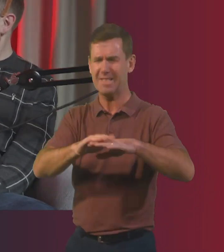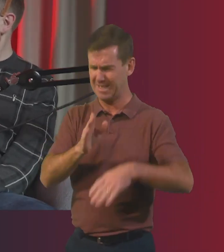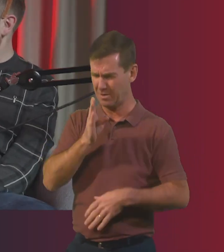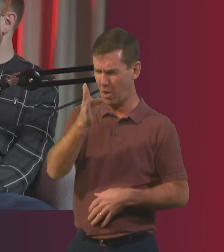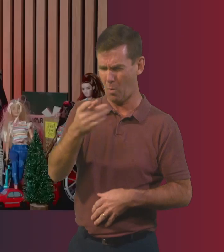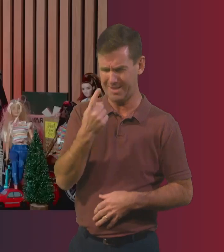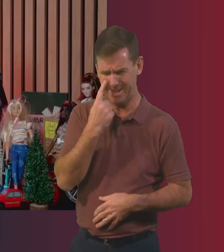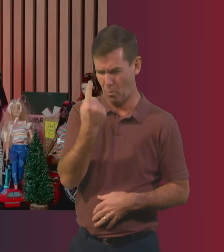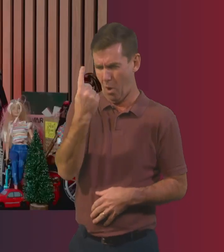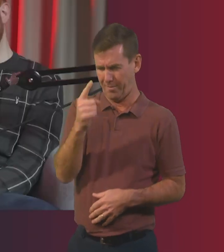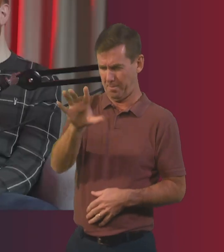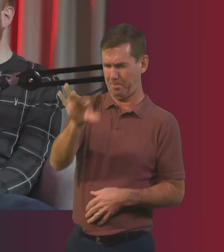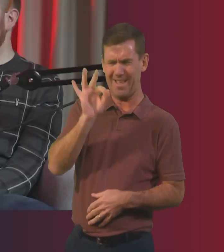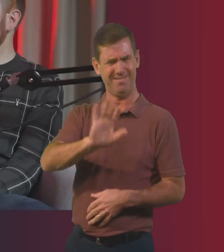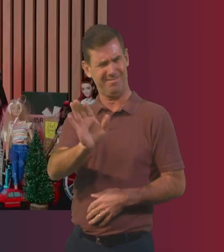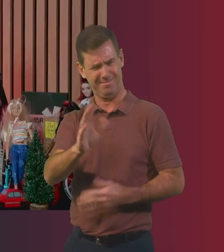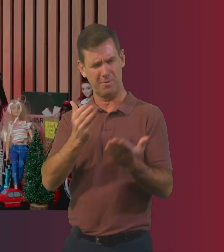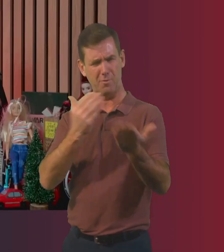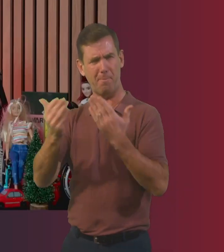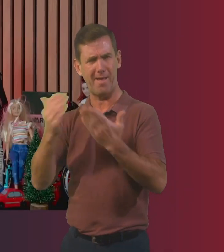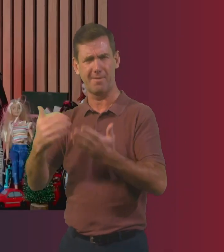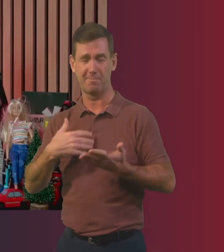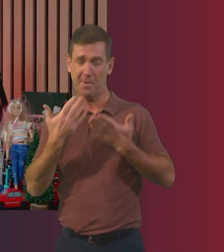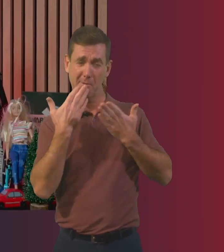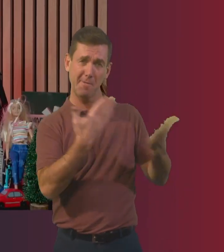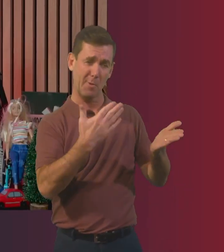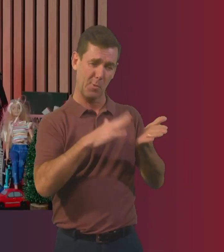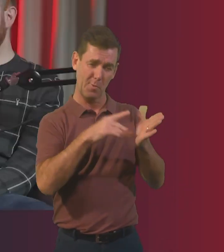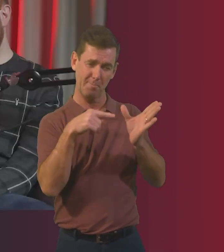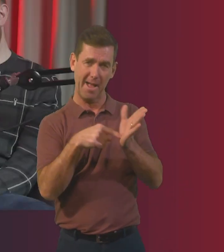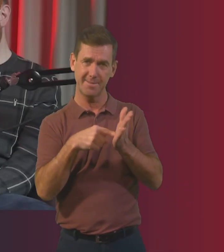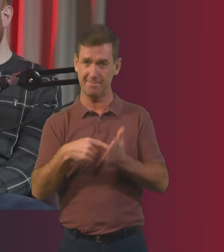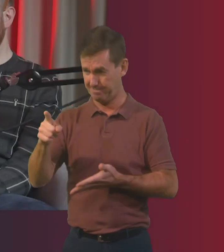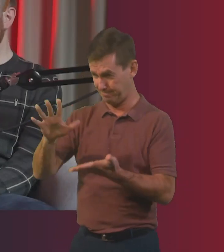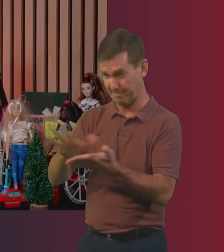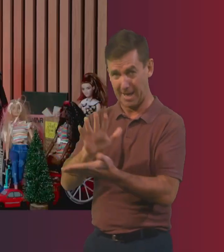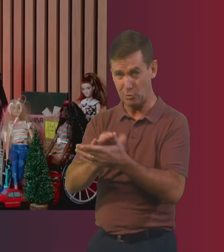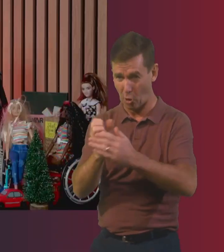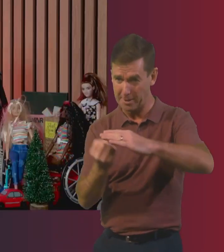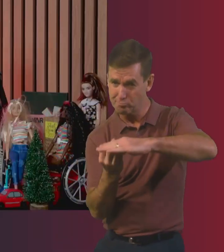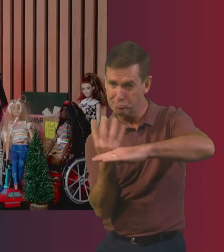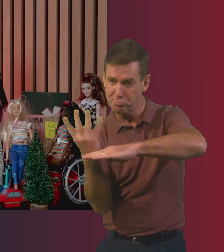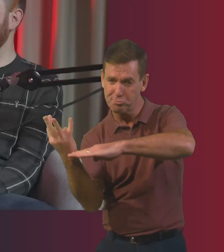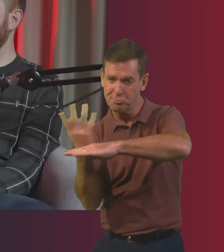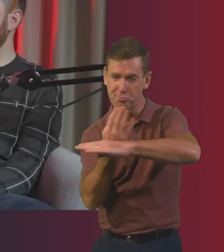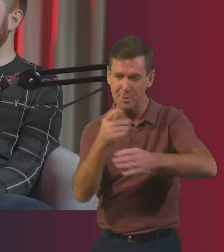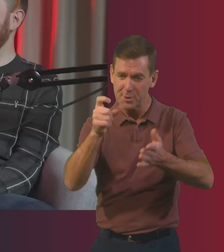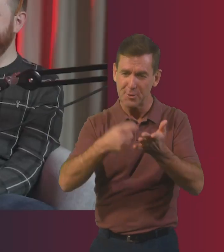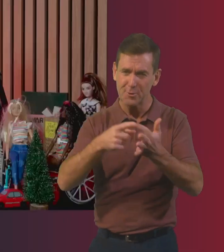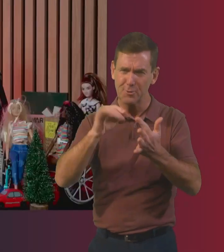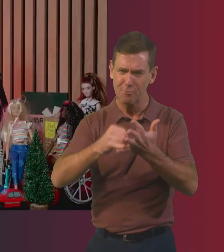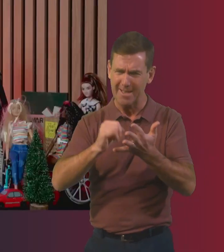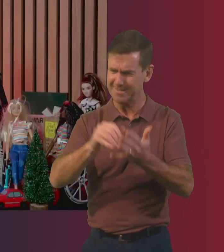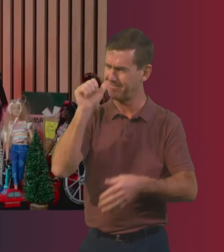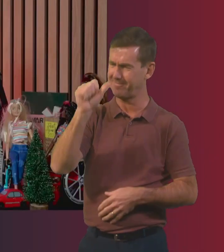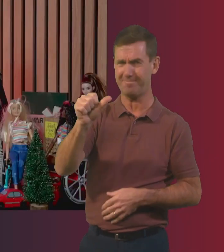nothing to compare it to. Thank you, Matt. That's all right. Thank you, Matt. And enjoy your cress. I will. Oh, yes. We will. It's